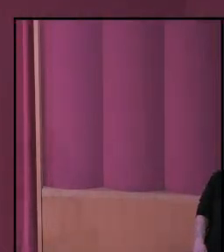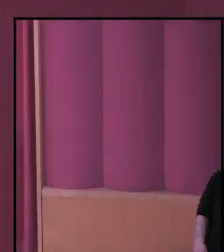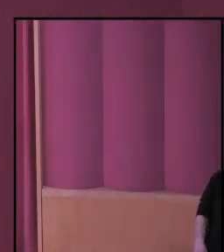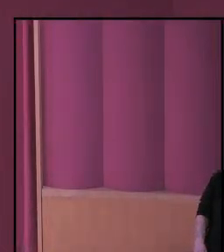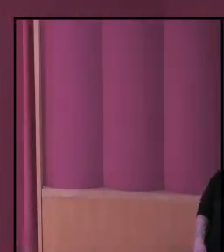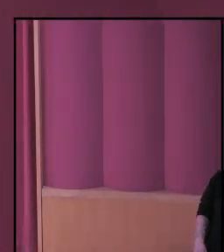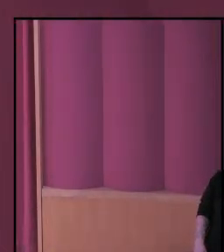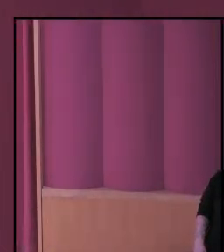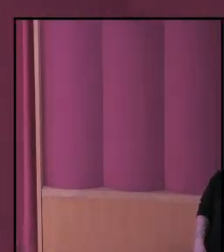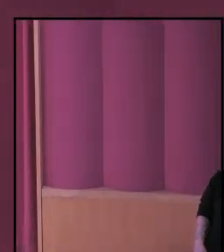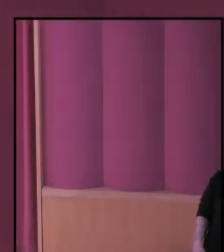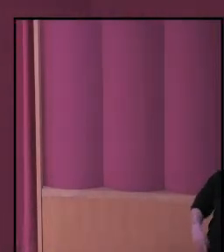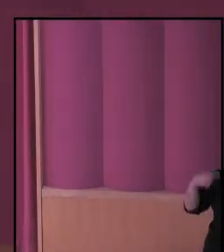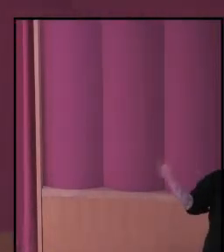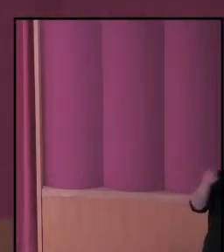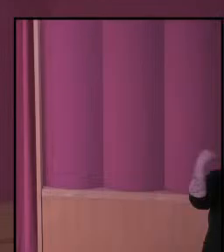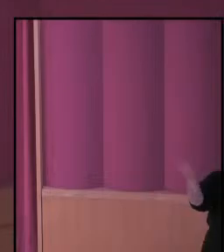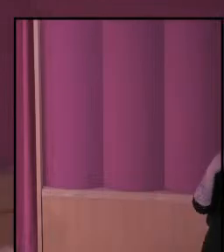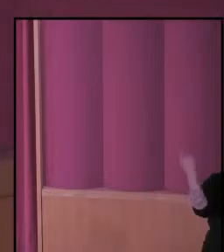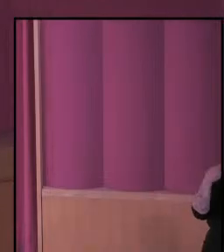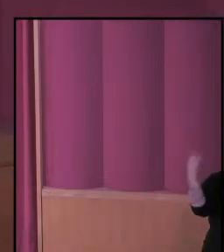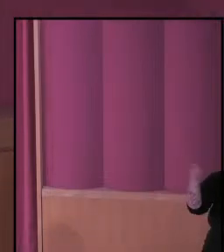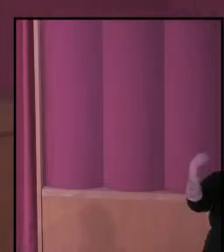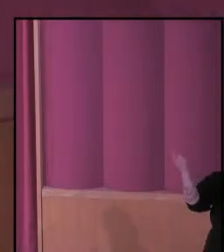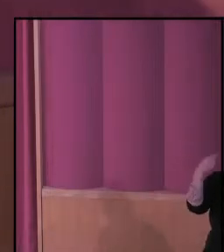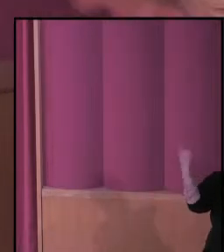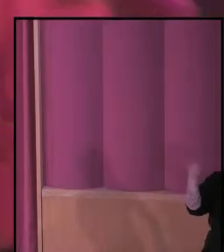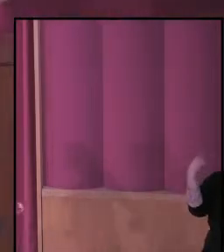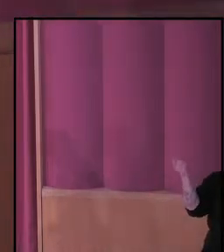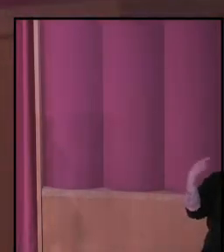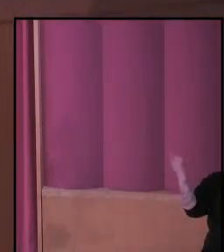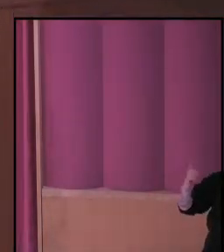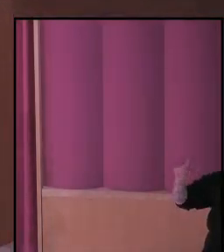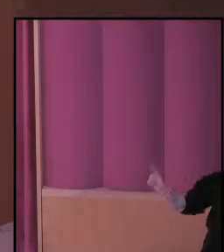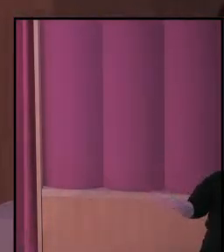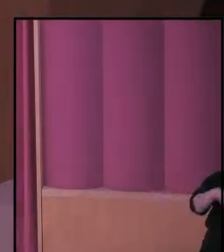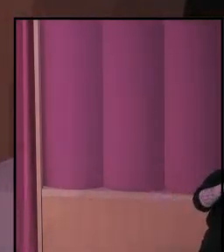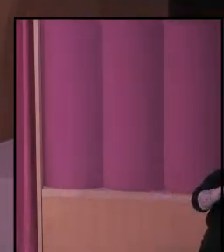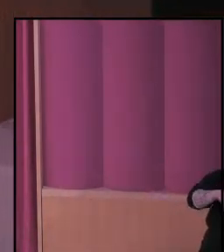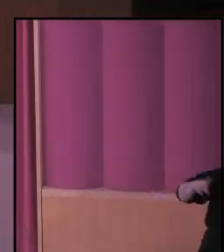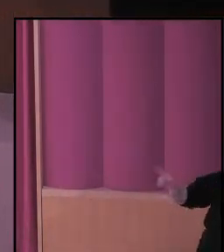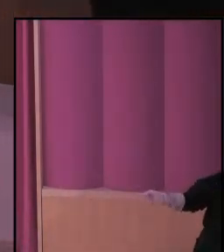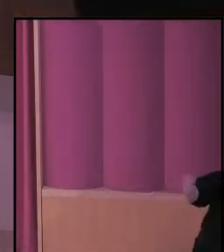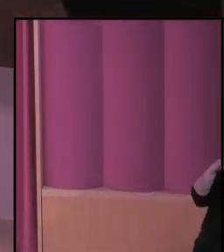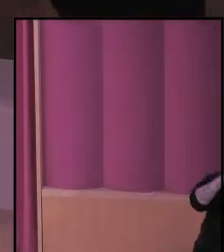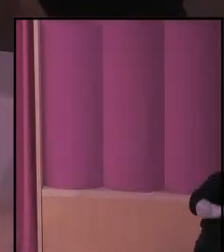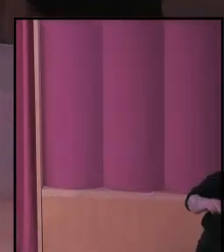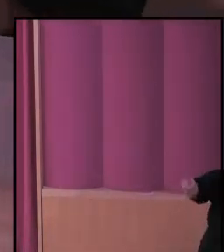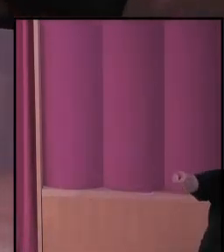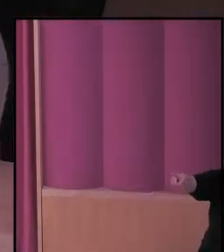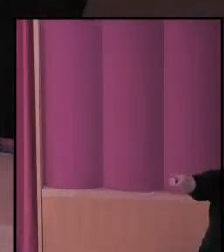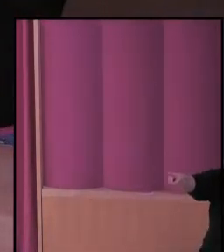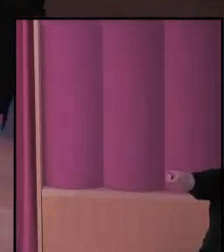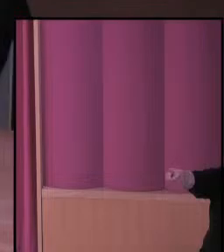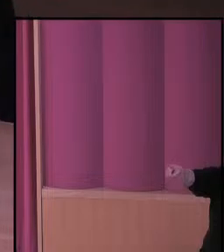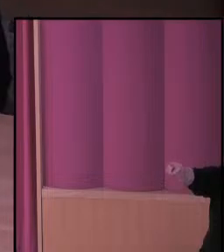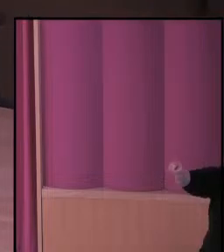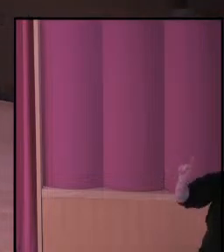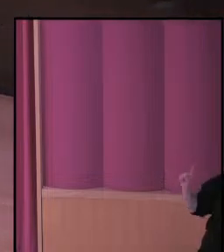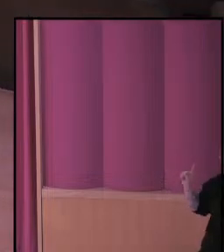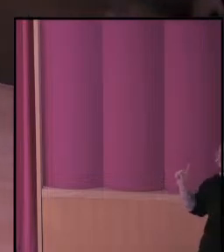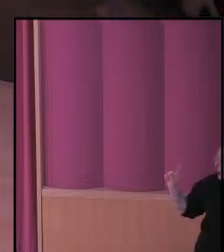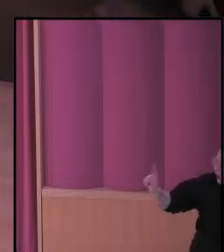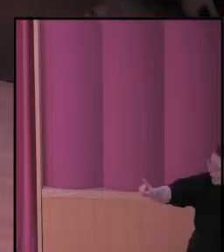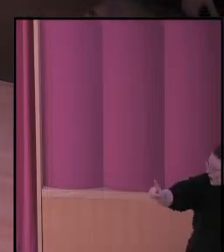running! More running! Run! Okay, maybe run back to your seat. Maybe that'd be better. Back to your seat, away from the